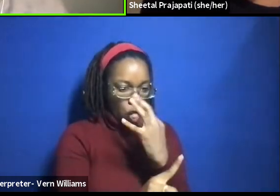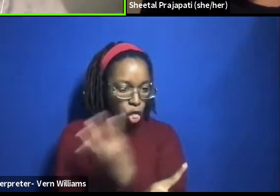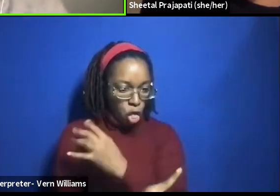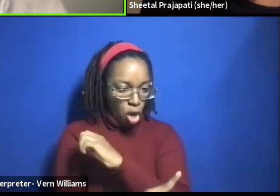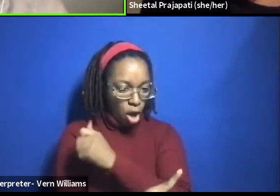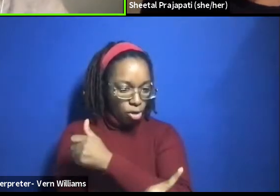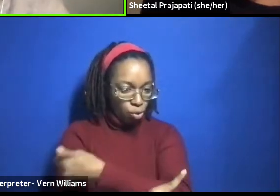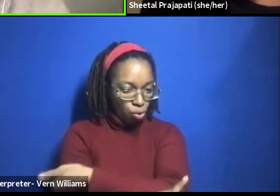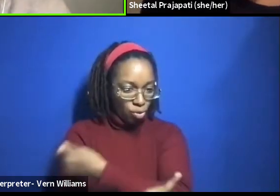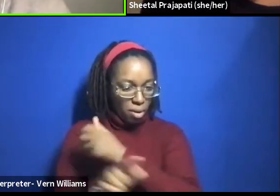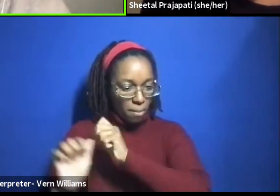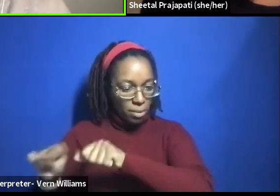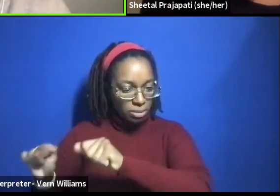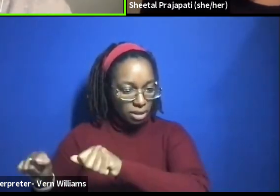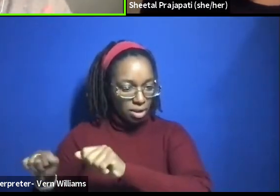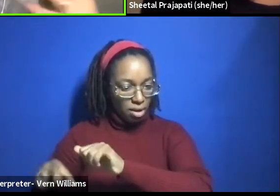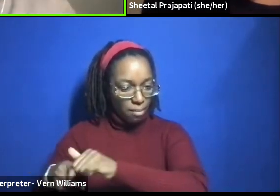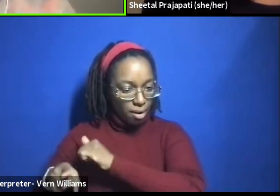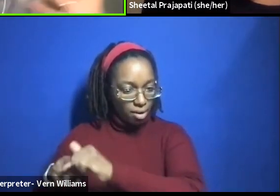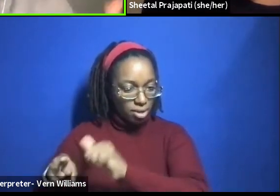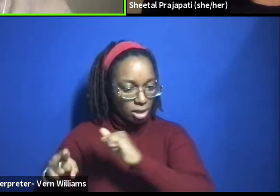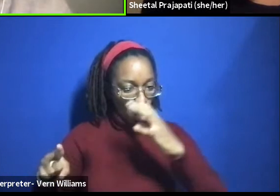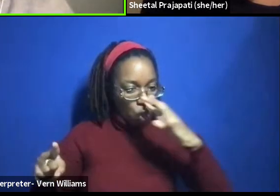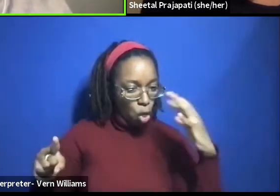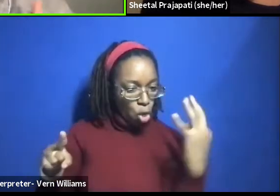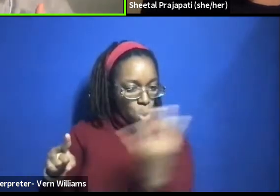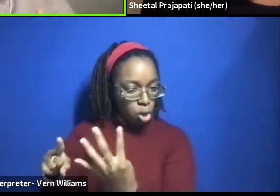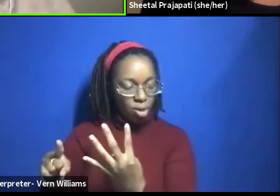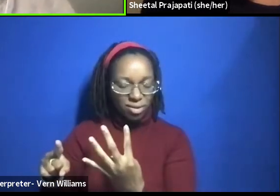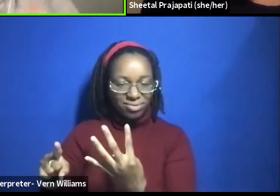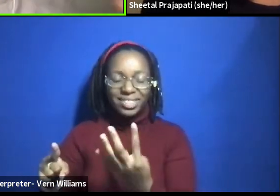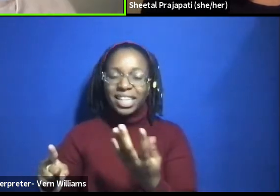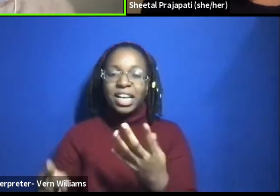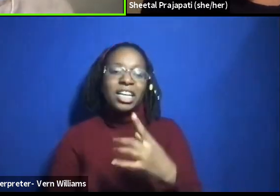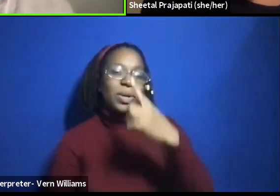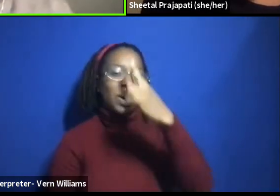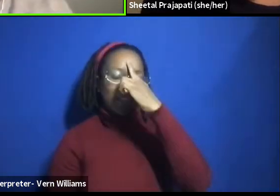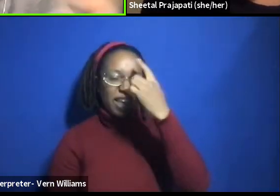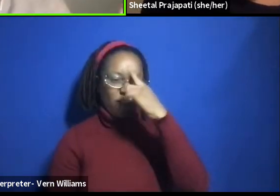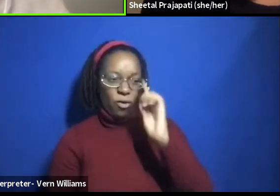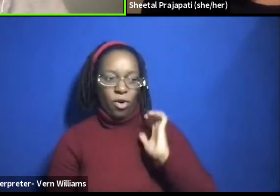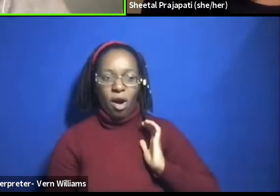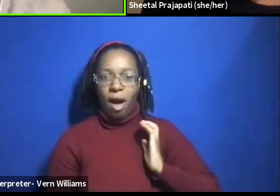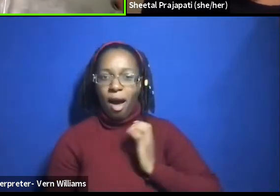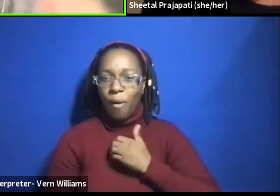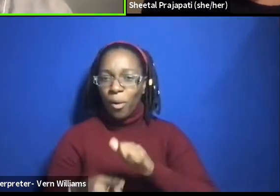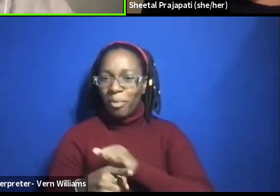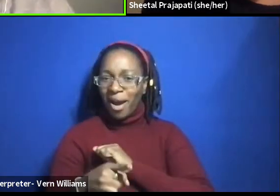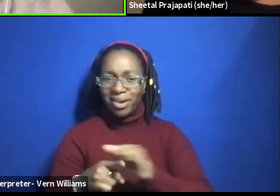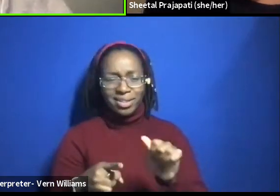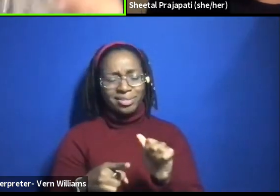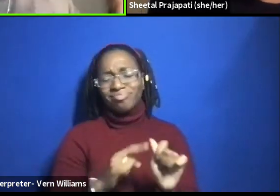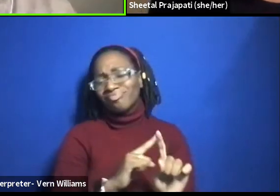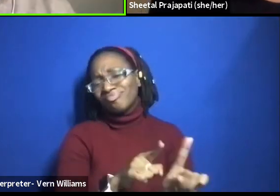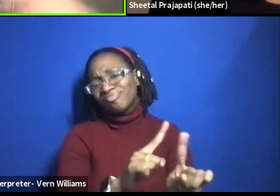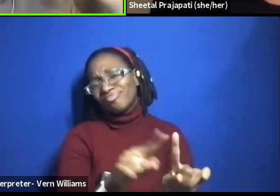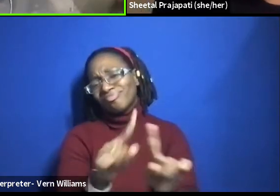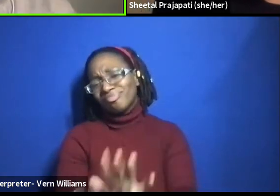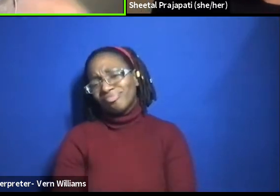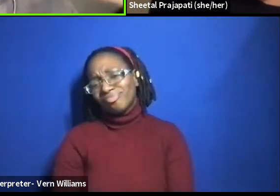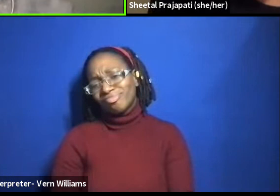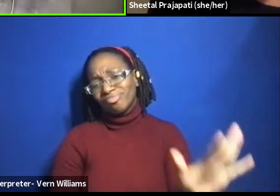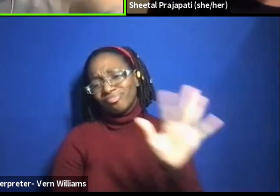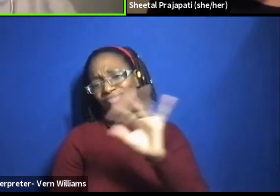other practices. Yeah. You know, so I think in our practice or everywhere, it's always important to have like